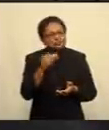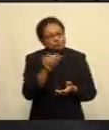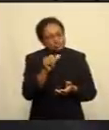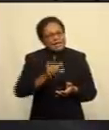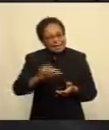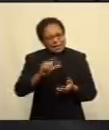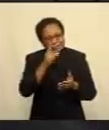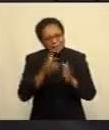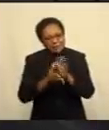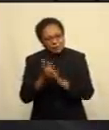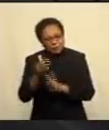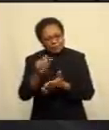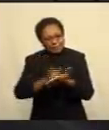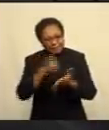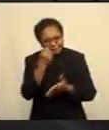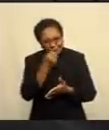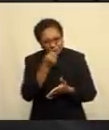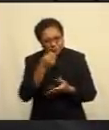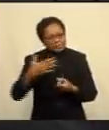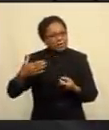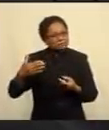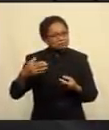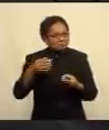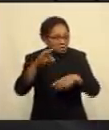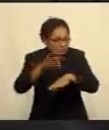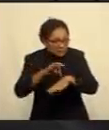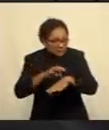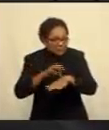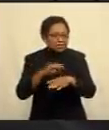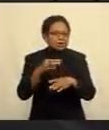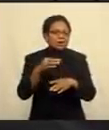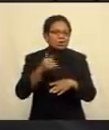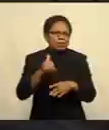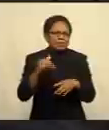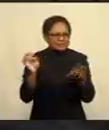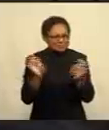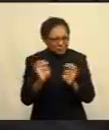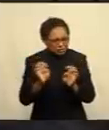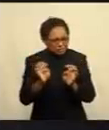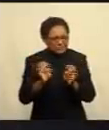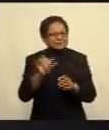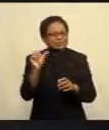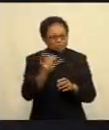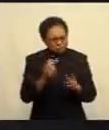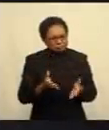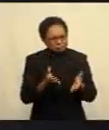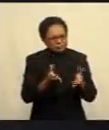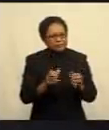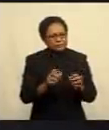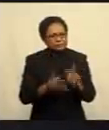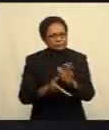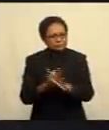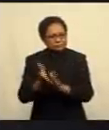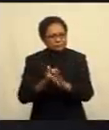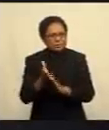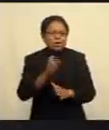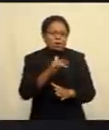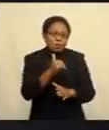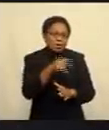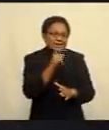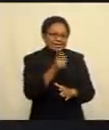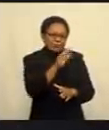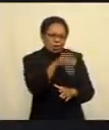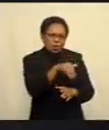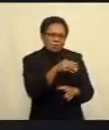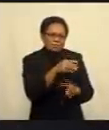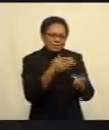food, health care, transportation during medical emergencies, shelter, particularly in the context of domestic violence, and